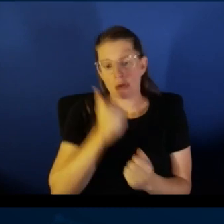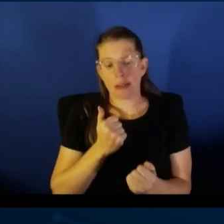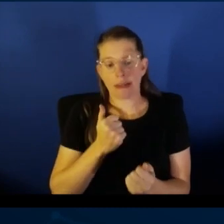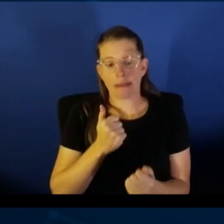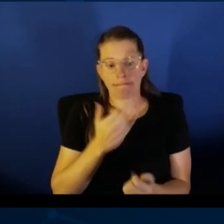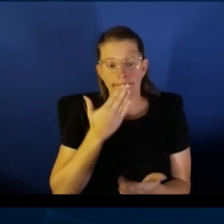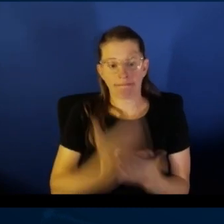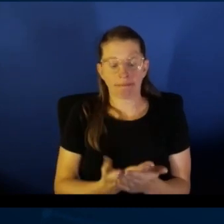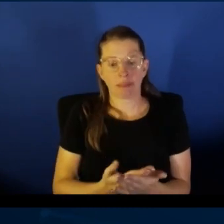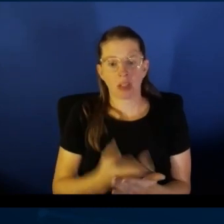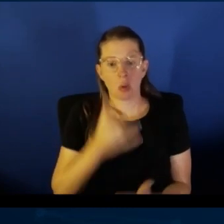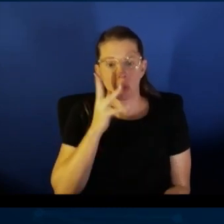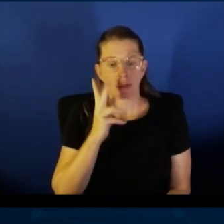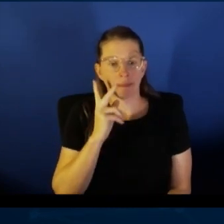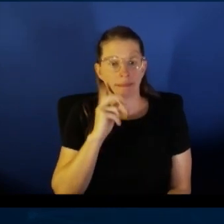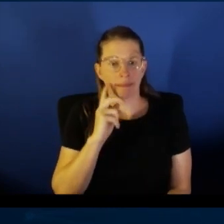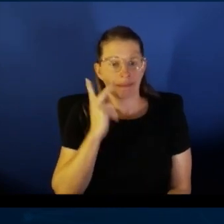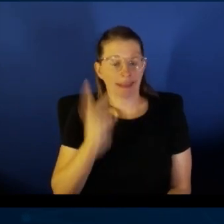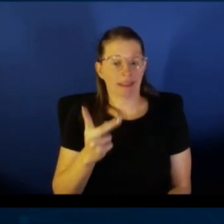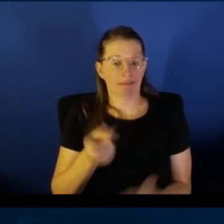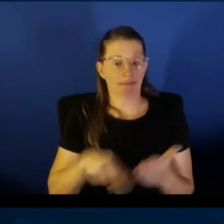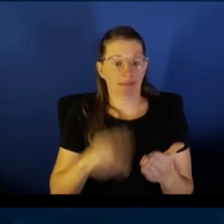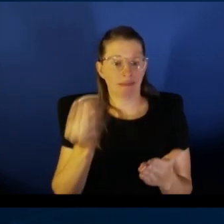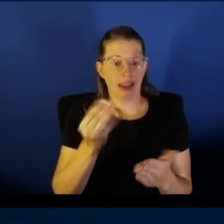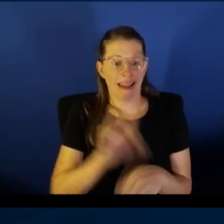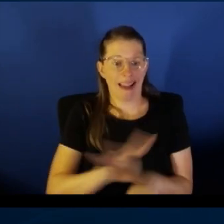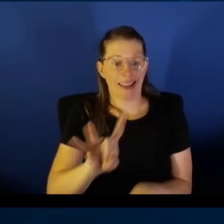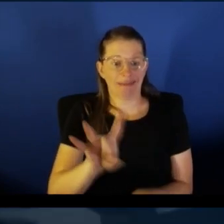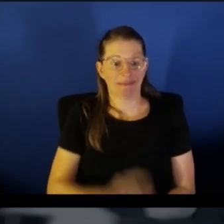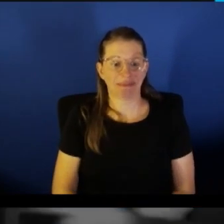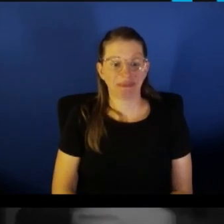these social media channels.